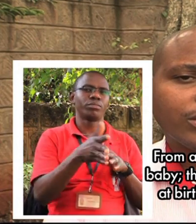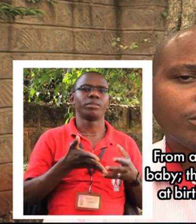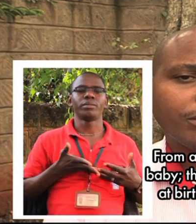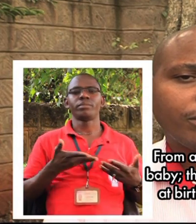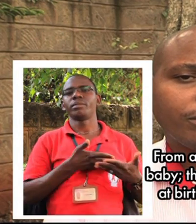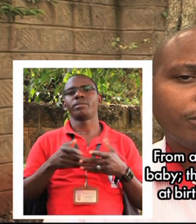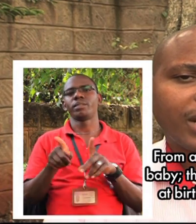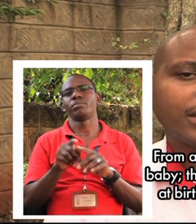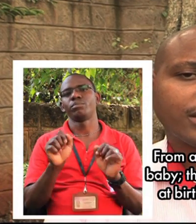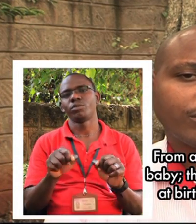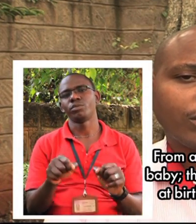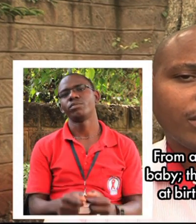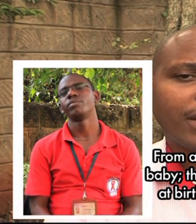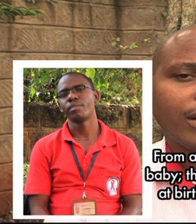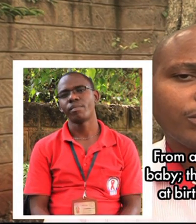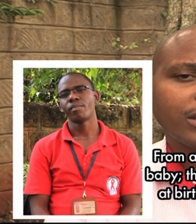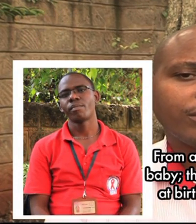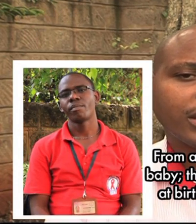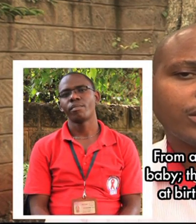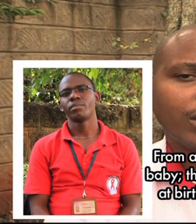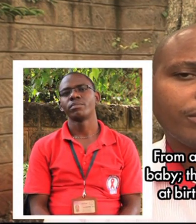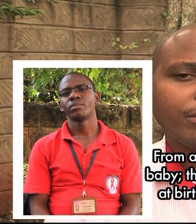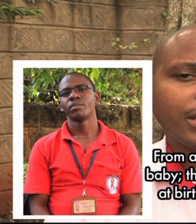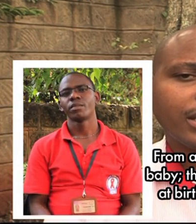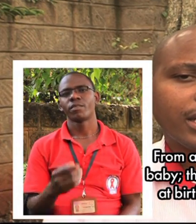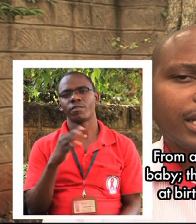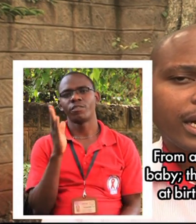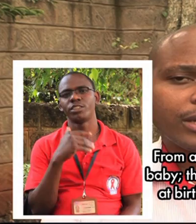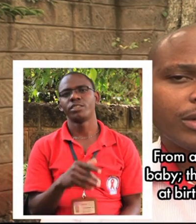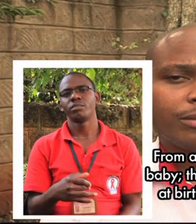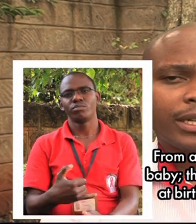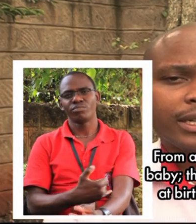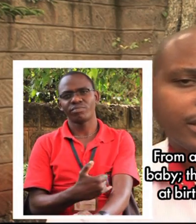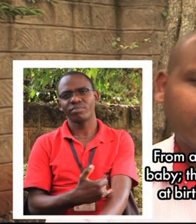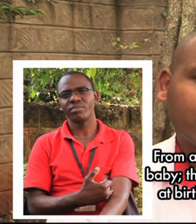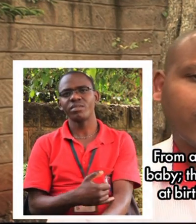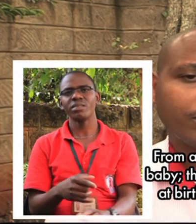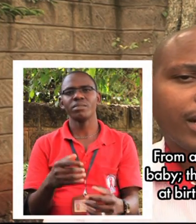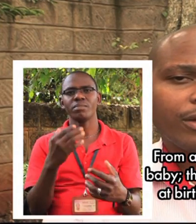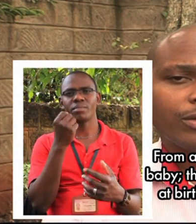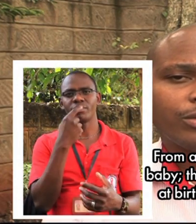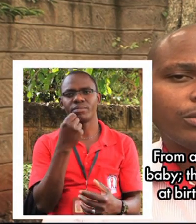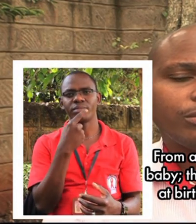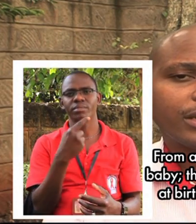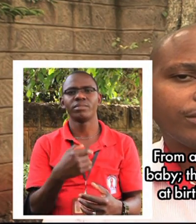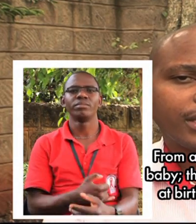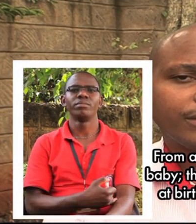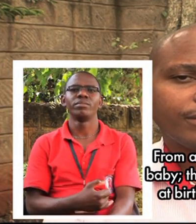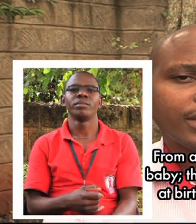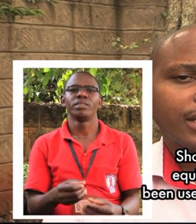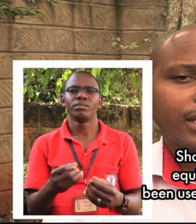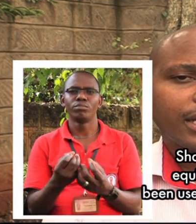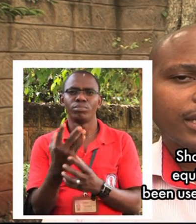It can also be passed from a mother who is infected to her baby during pregnancy, at birth, or through